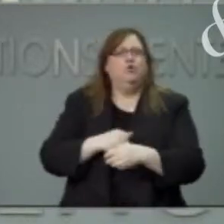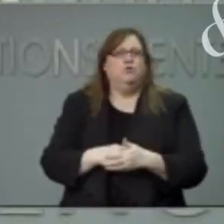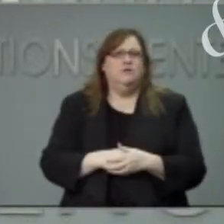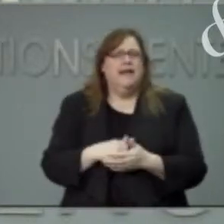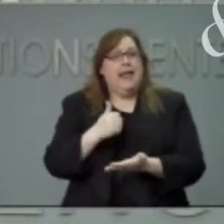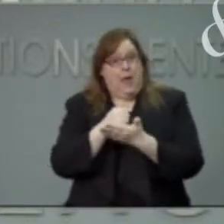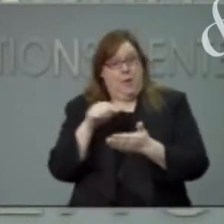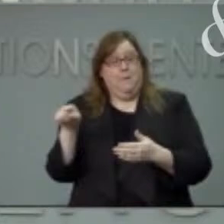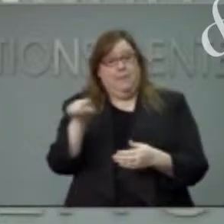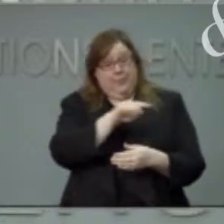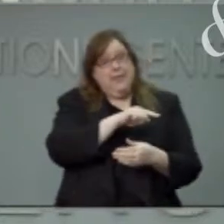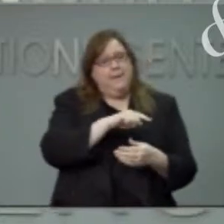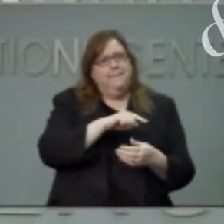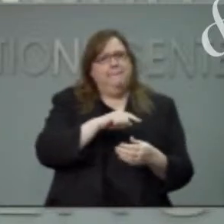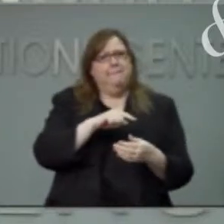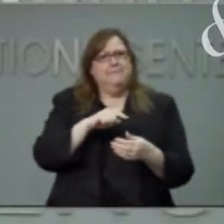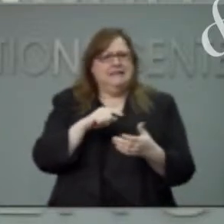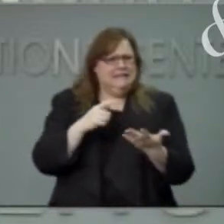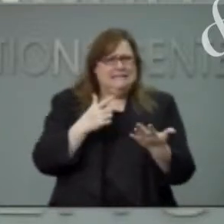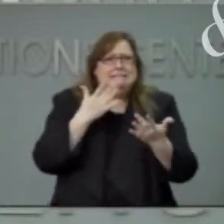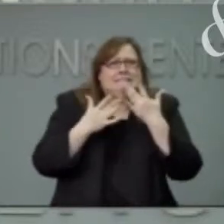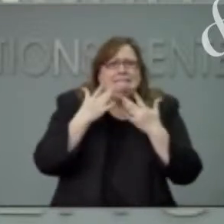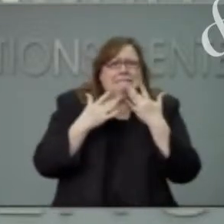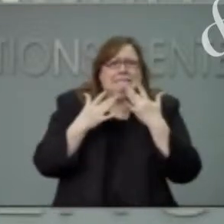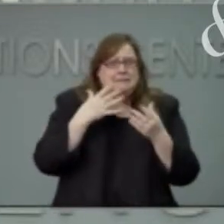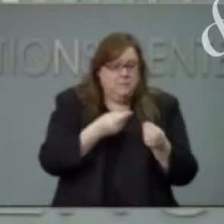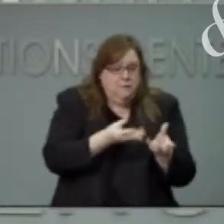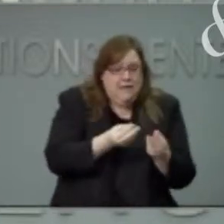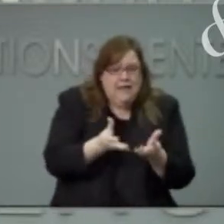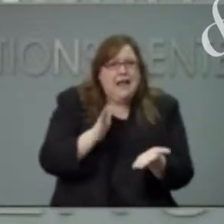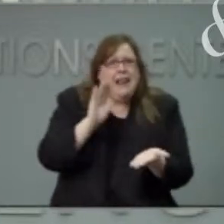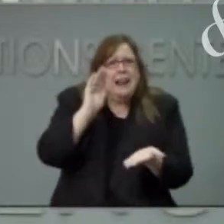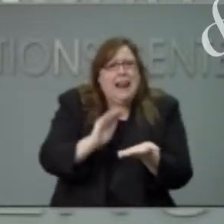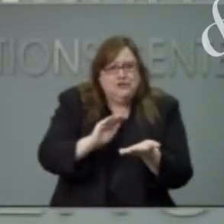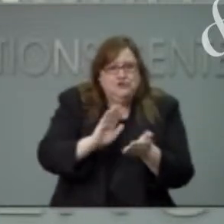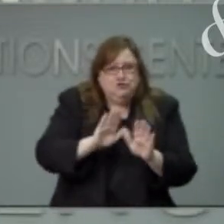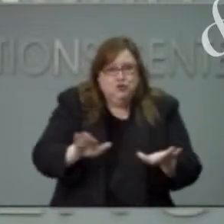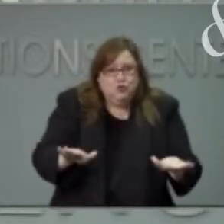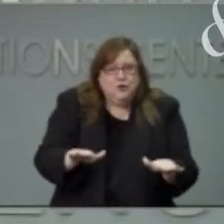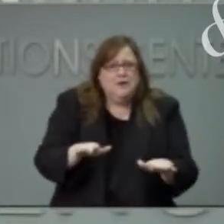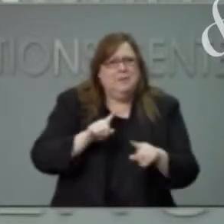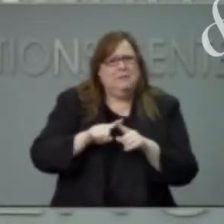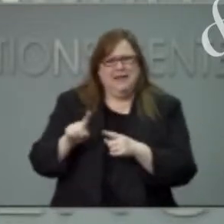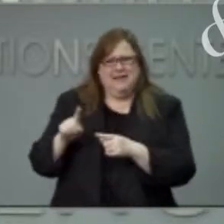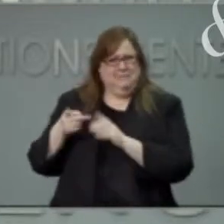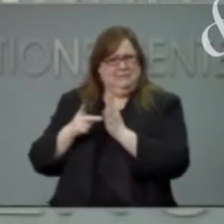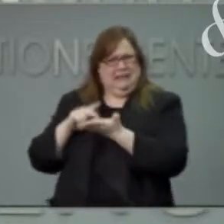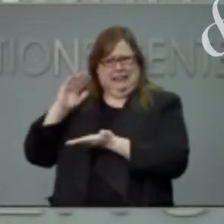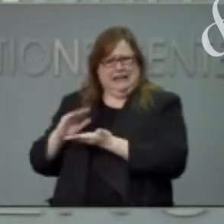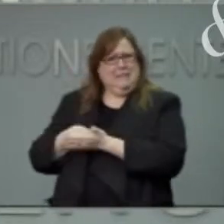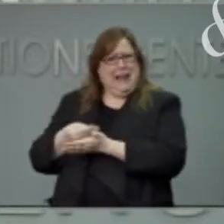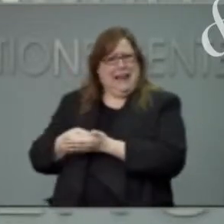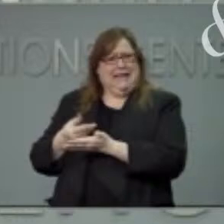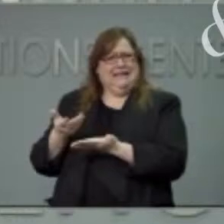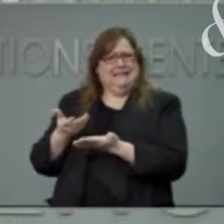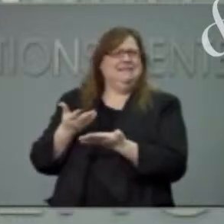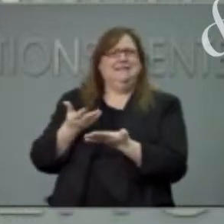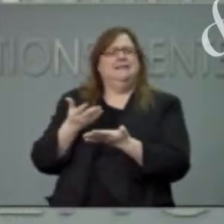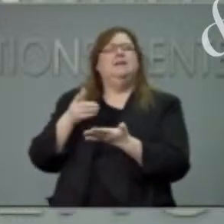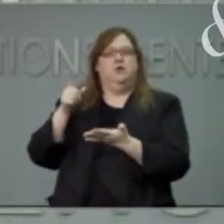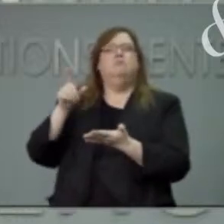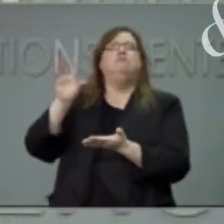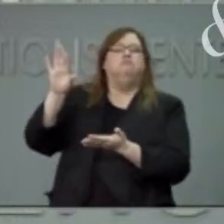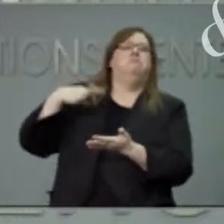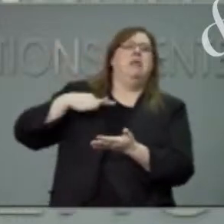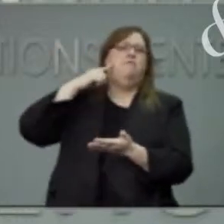health and safety guidelines while serving fewer children. Our childcare programs have been on the front lines since the start